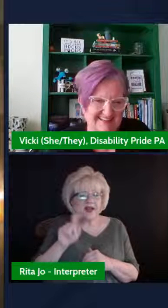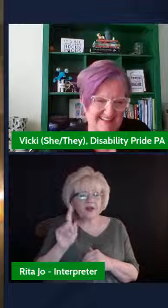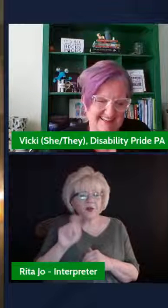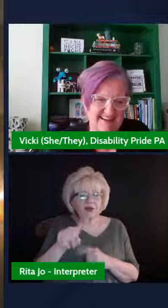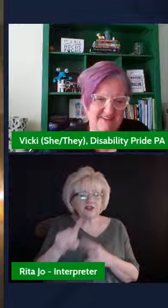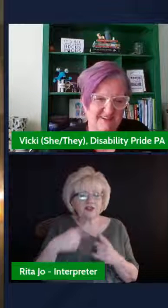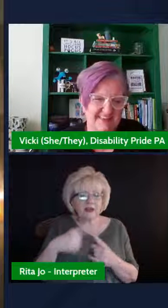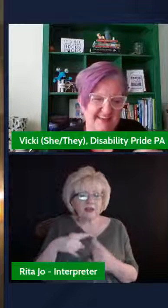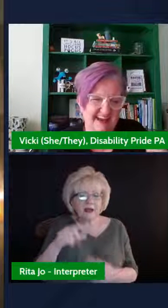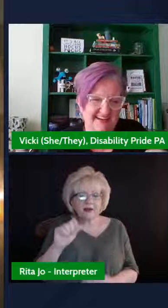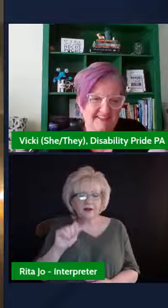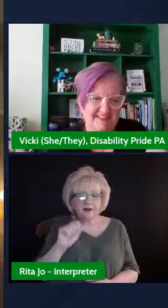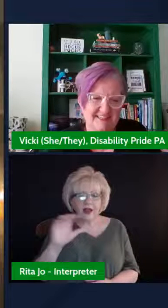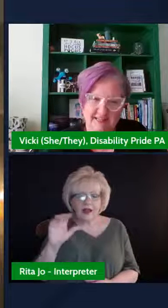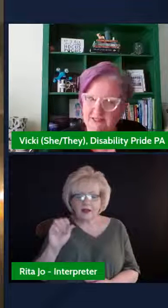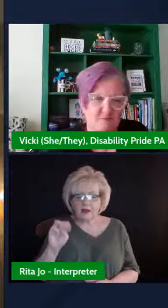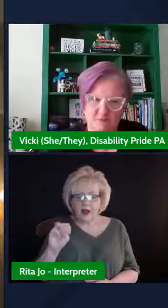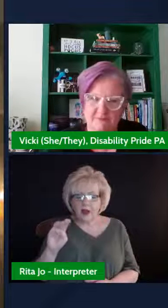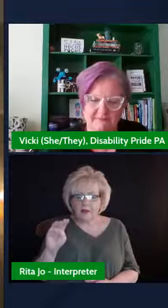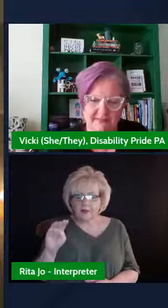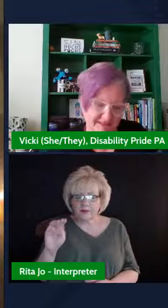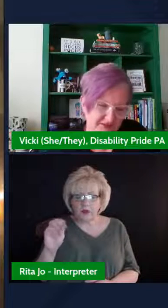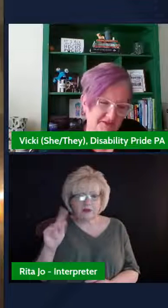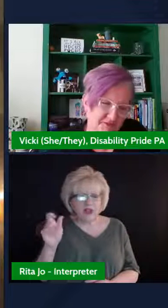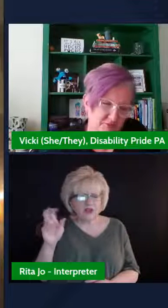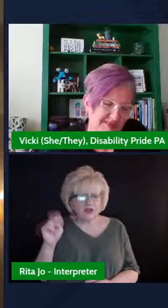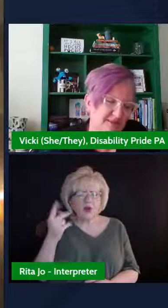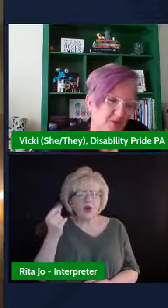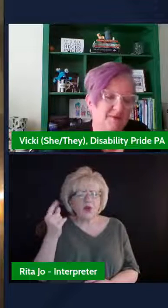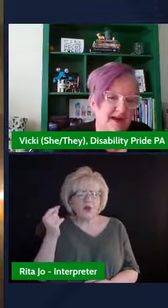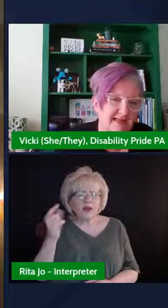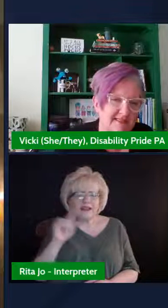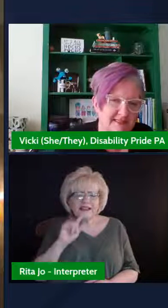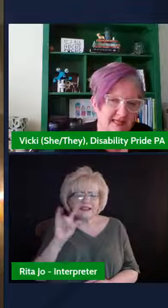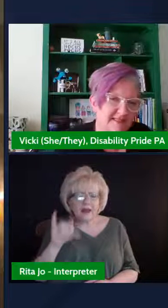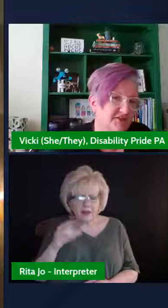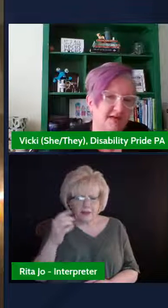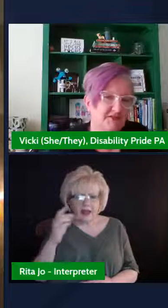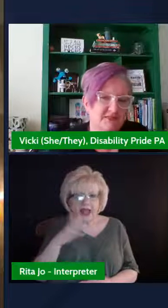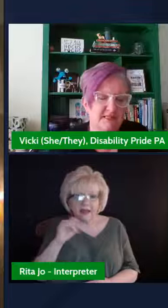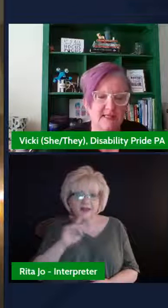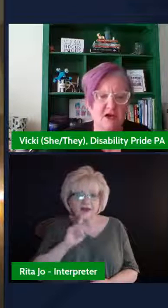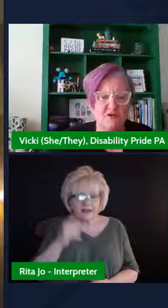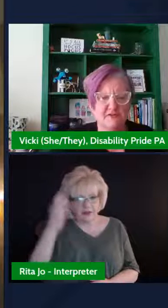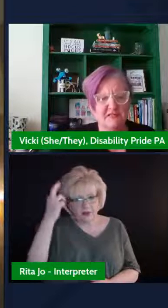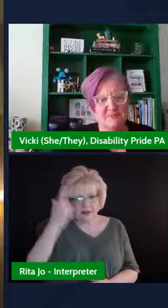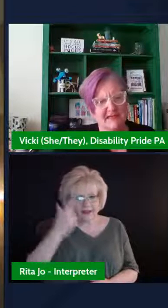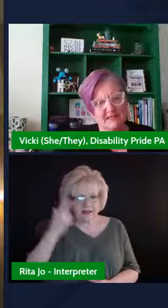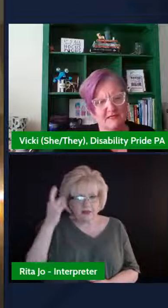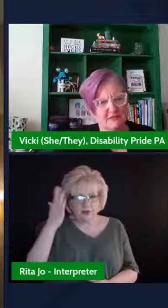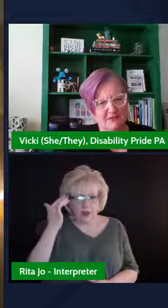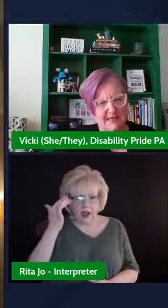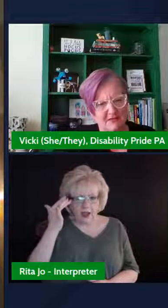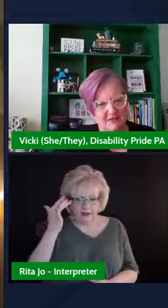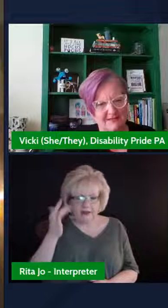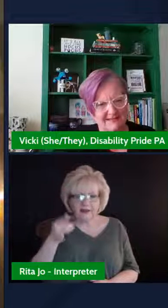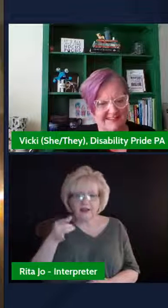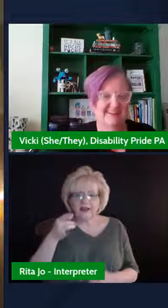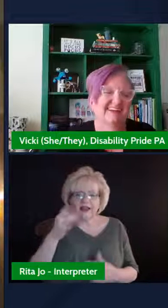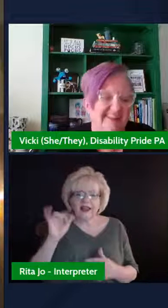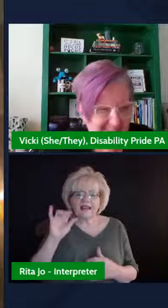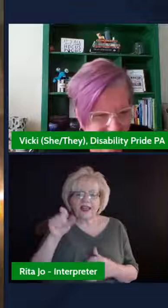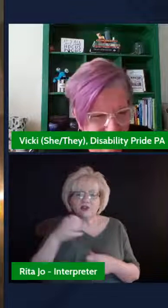accommodation, what that actually like that there's a reason why we're asking that. It's not just like, "Oh, can you make it a little